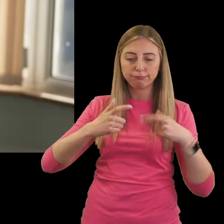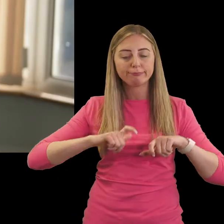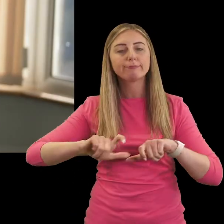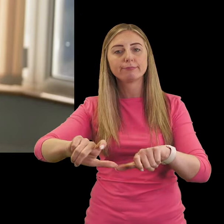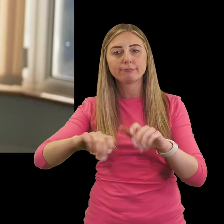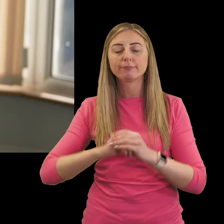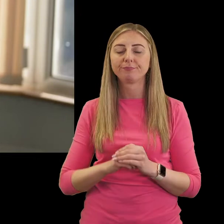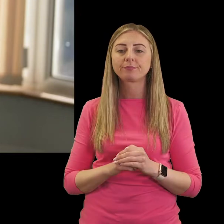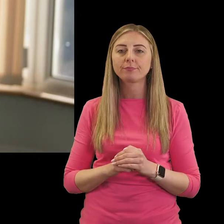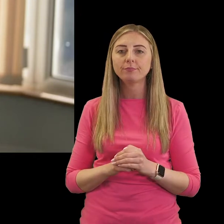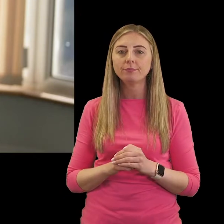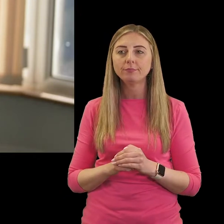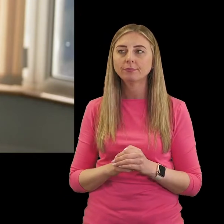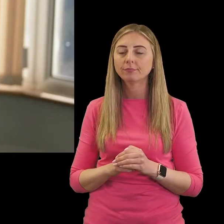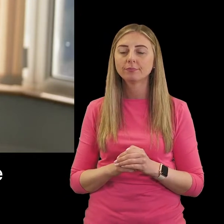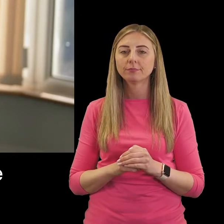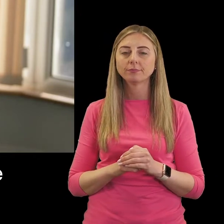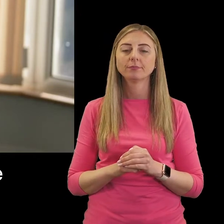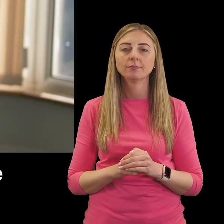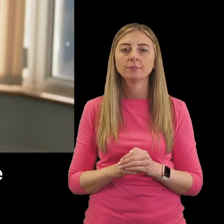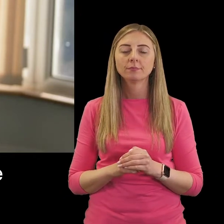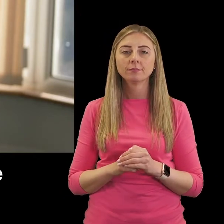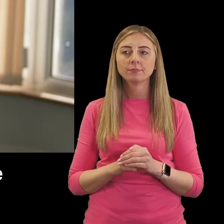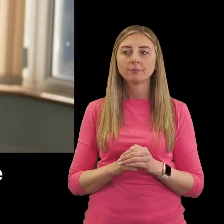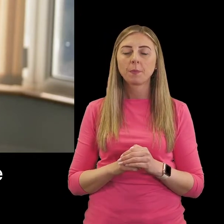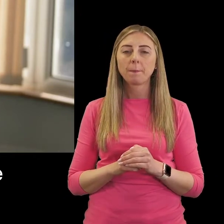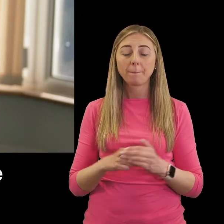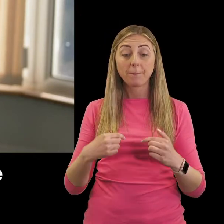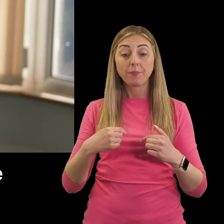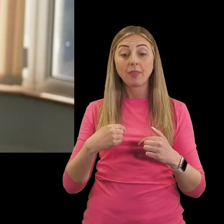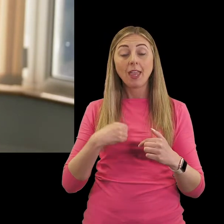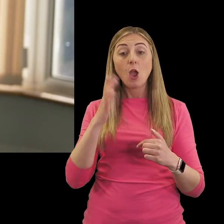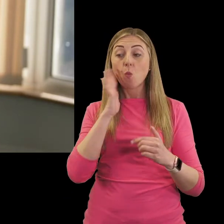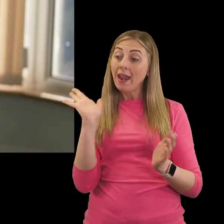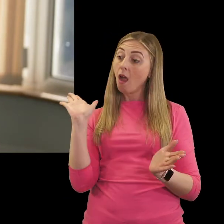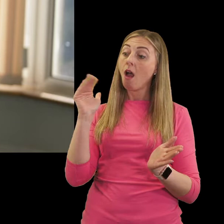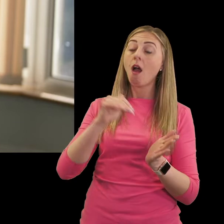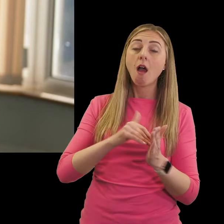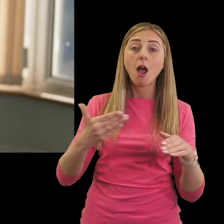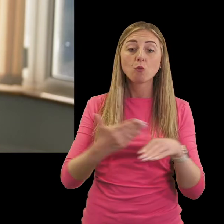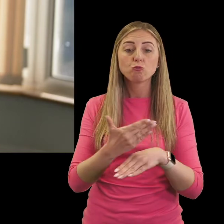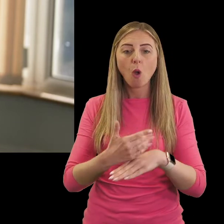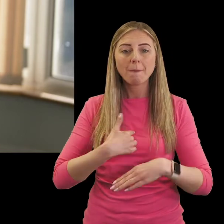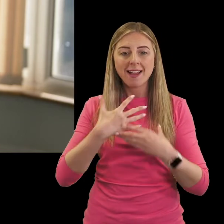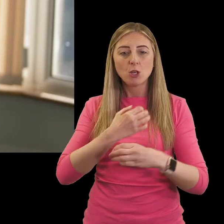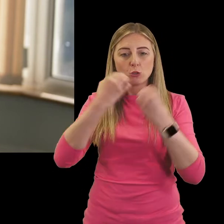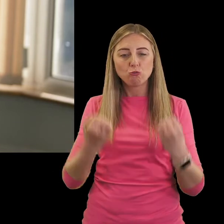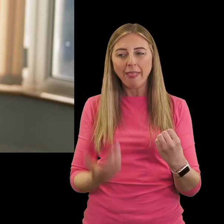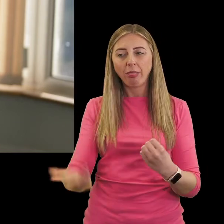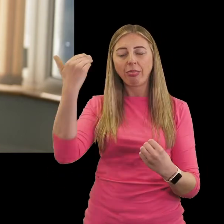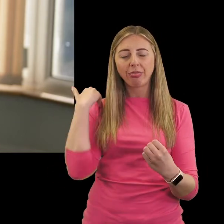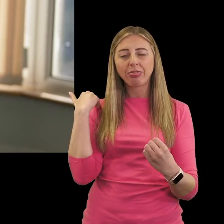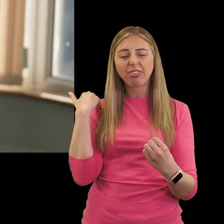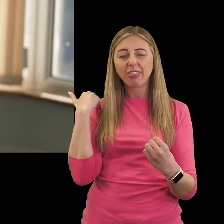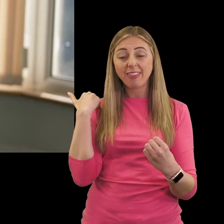still think all of the strengths that I tried to come to the trust with, I still have. It's just they only really come out on a